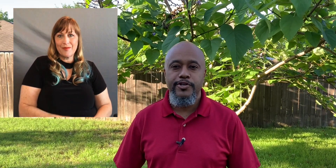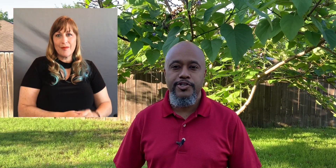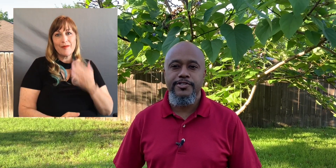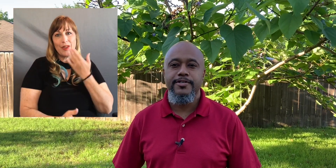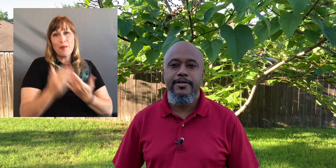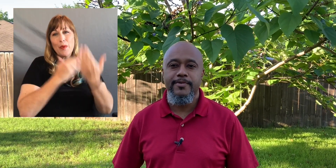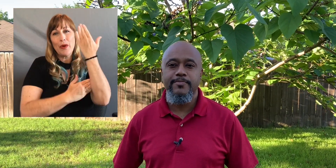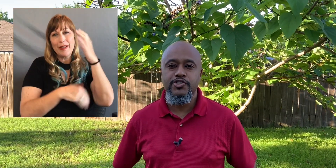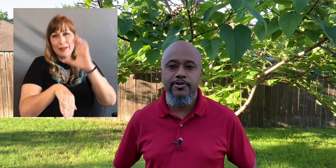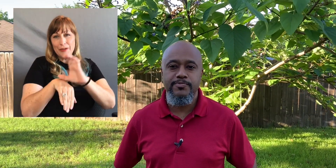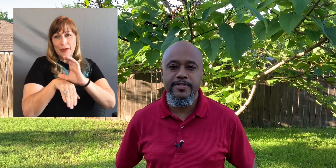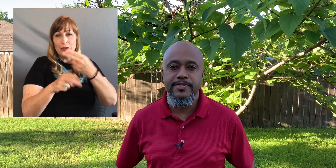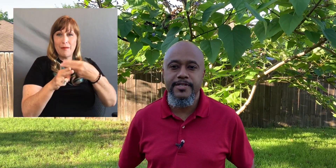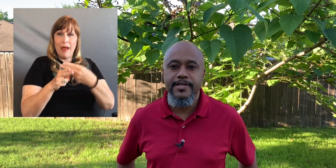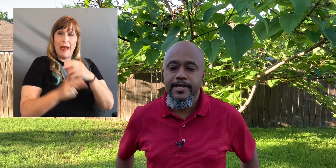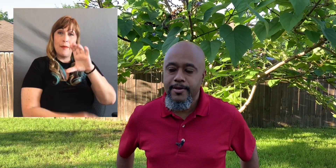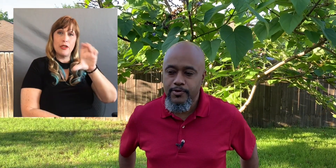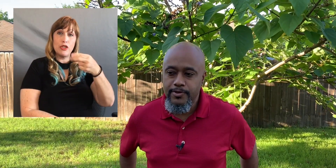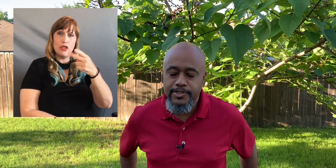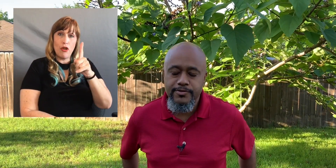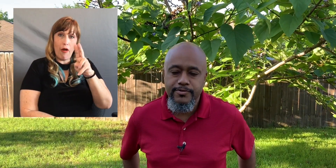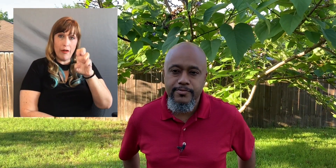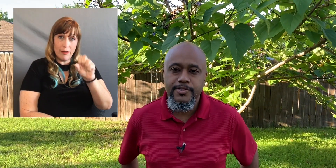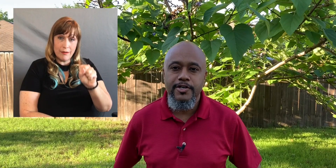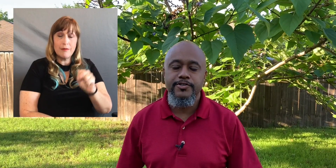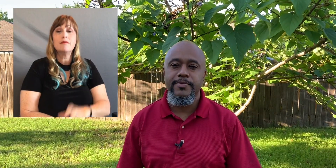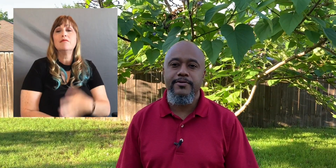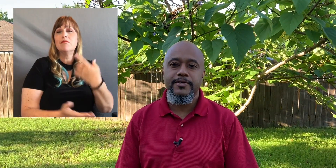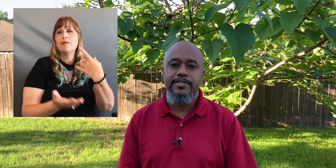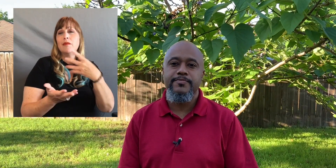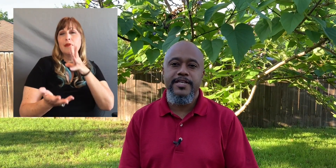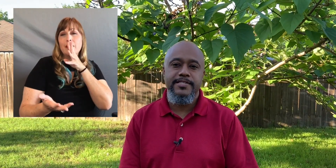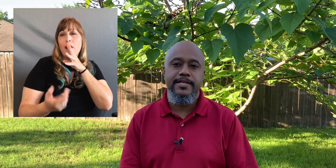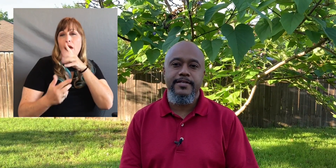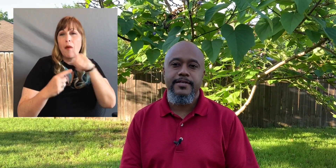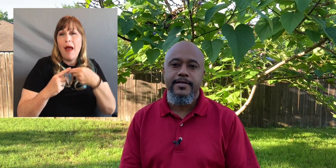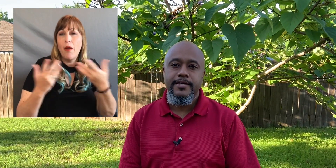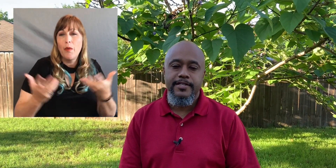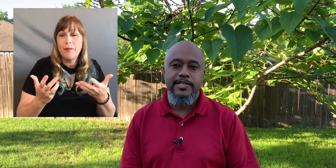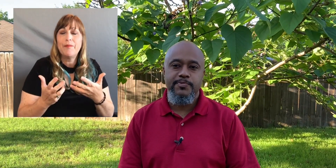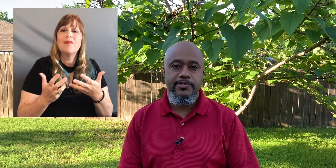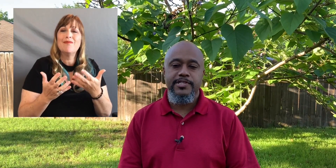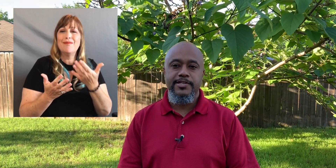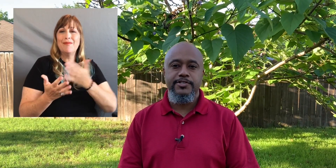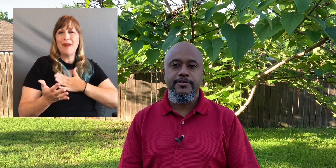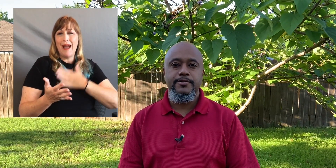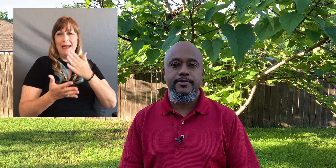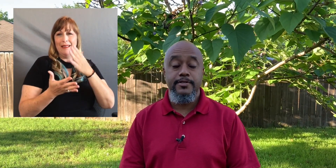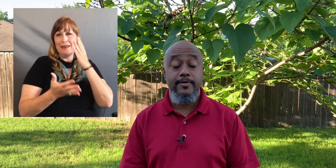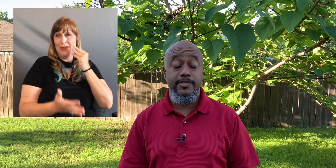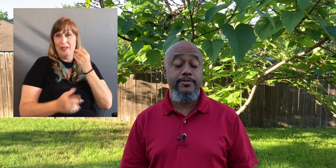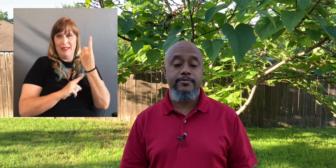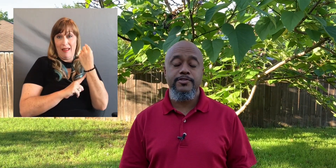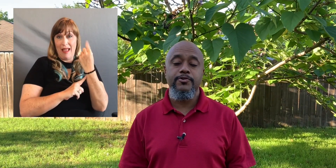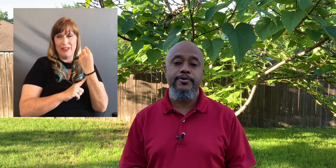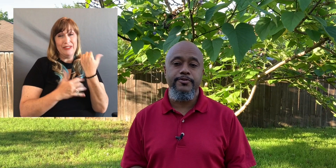Good morning, church. My name is Charles Mims, and I'm going to talk to you about some things that I experienced last year and